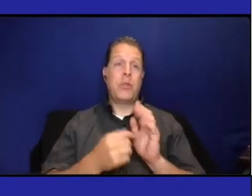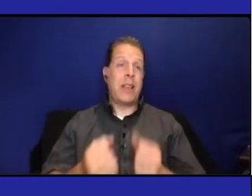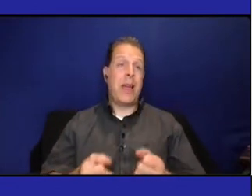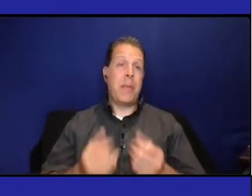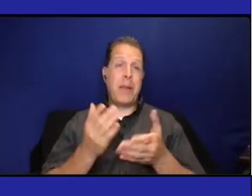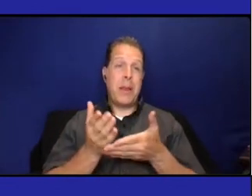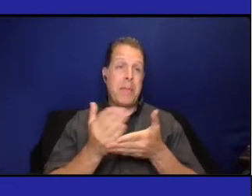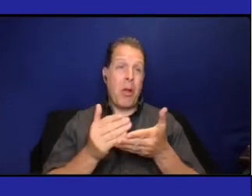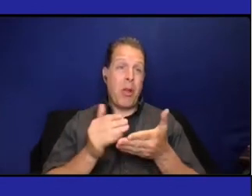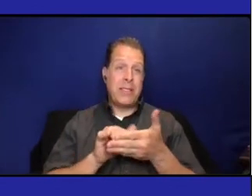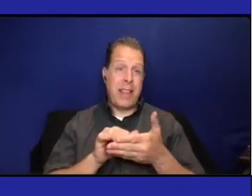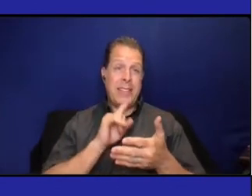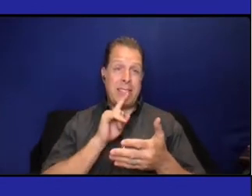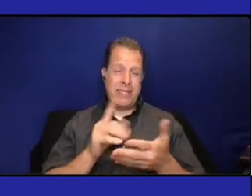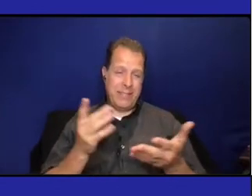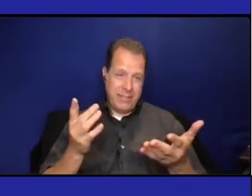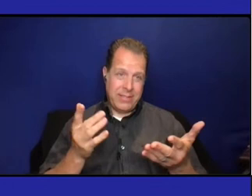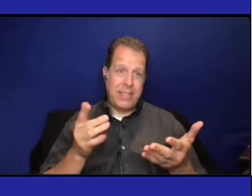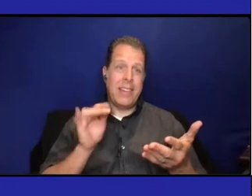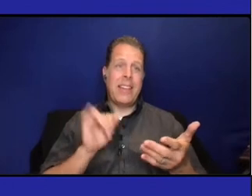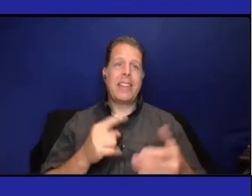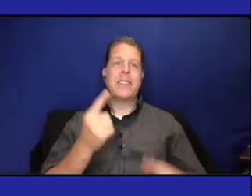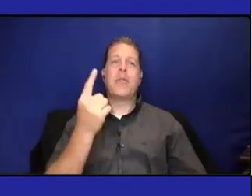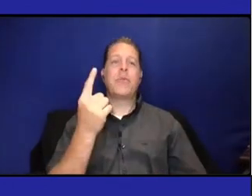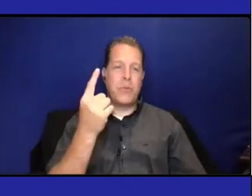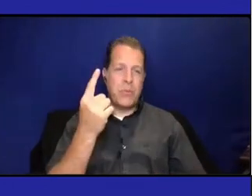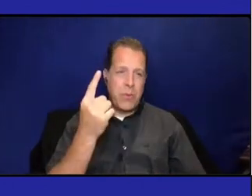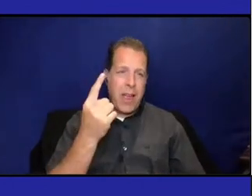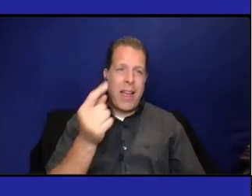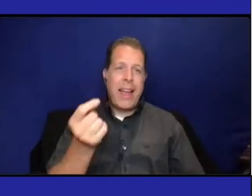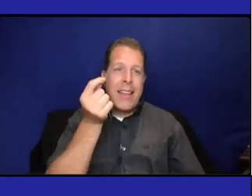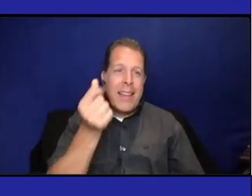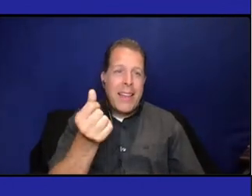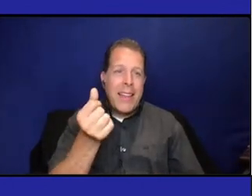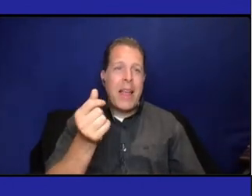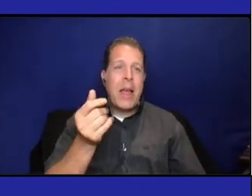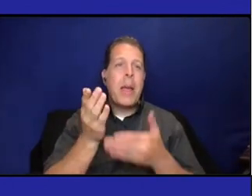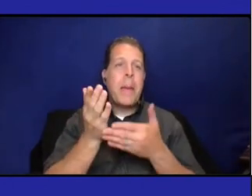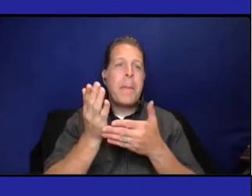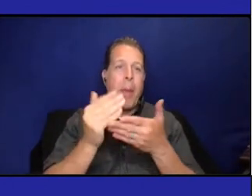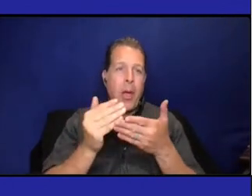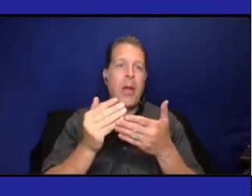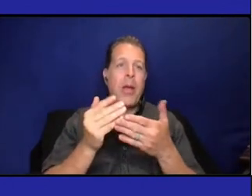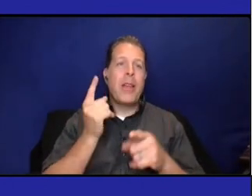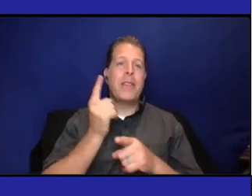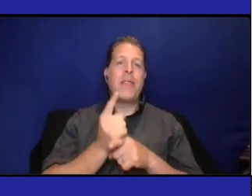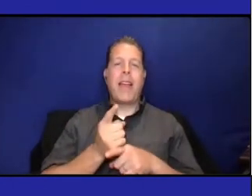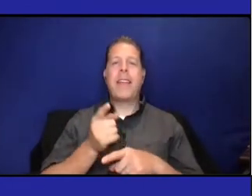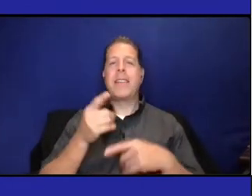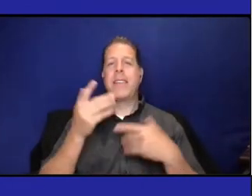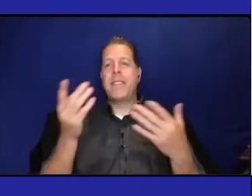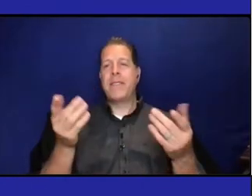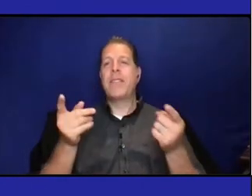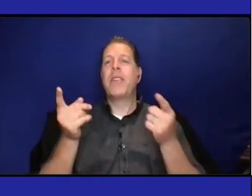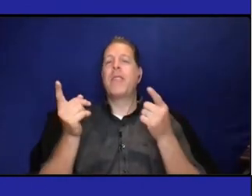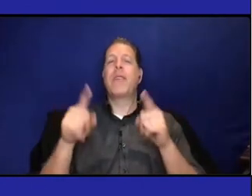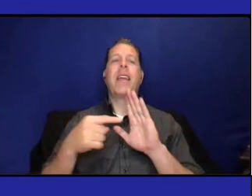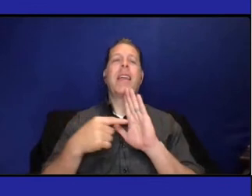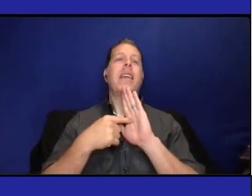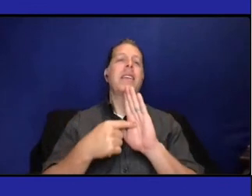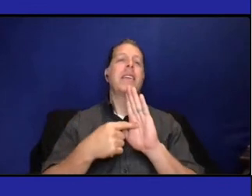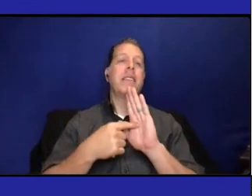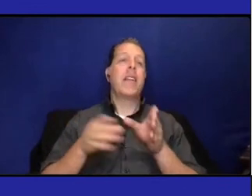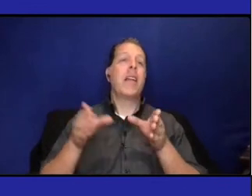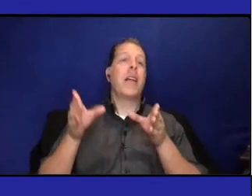is, right? This is one tiny part, right, of when a person with